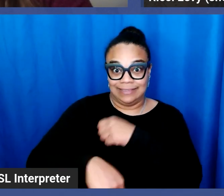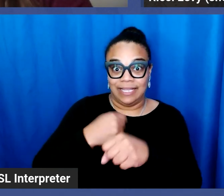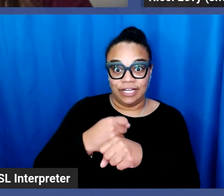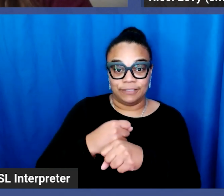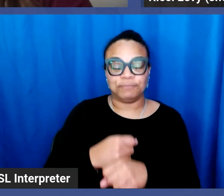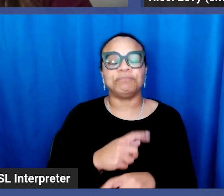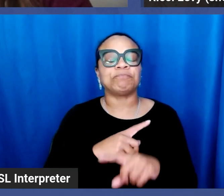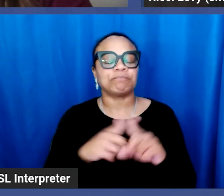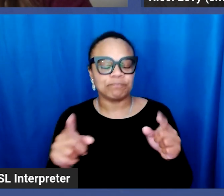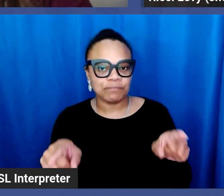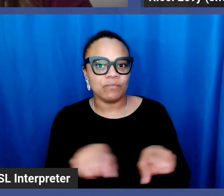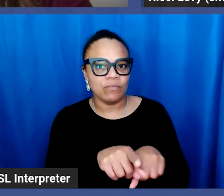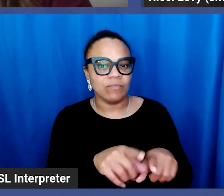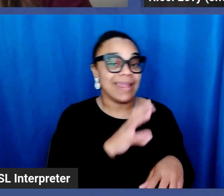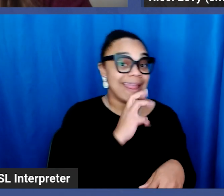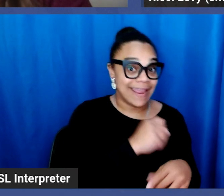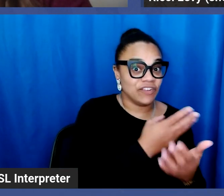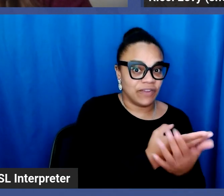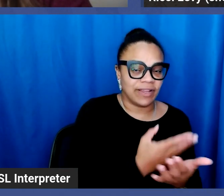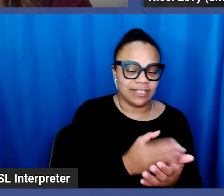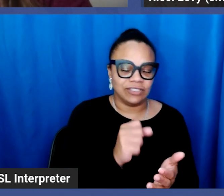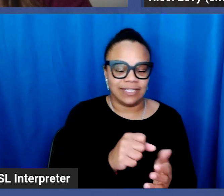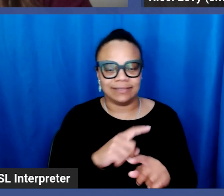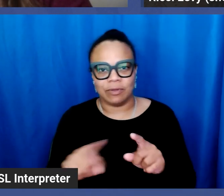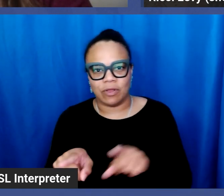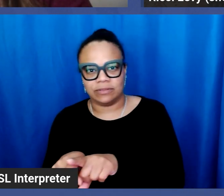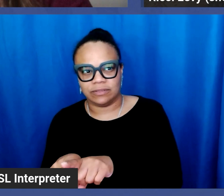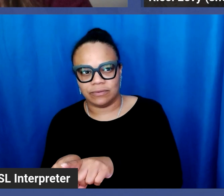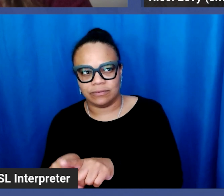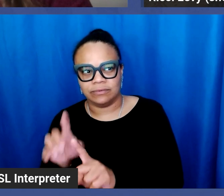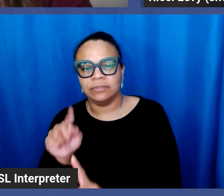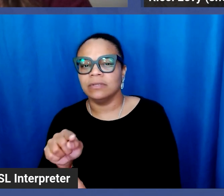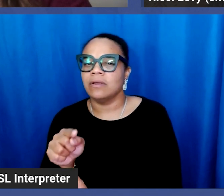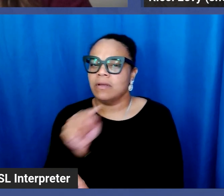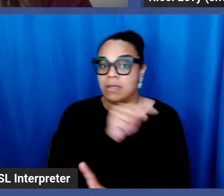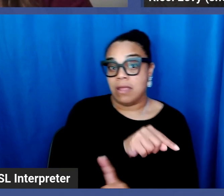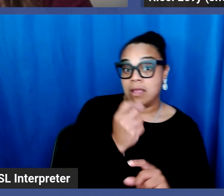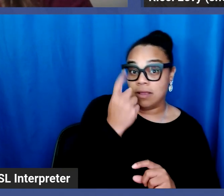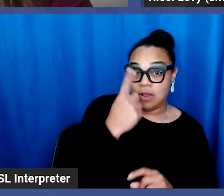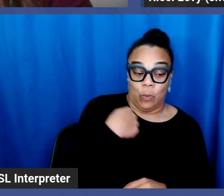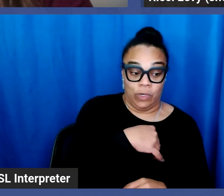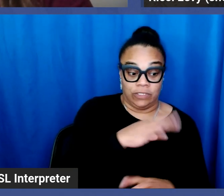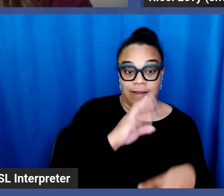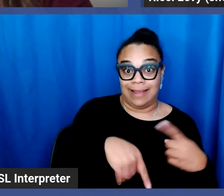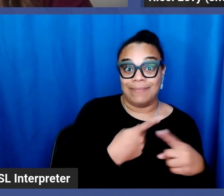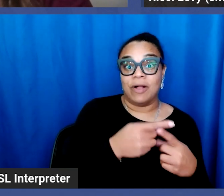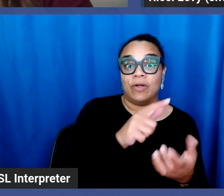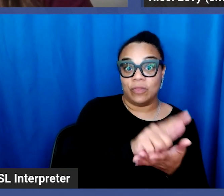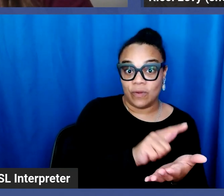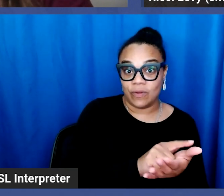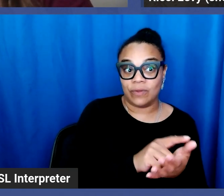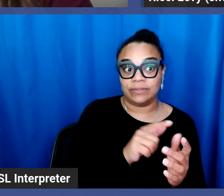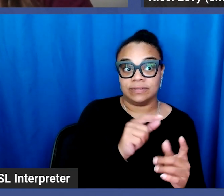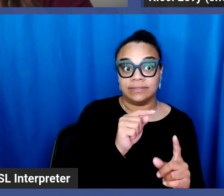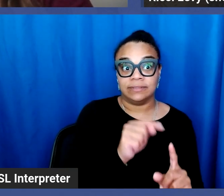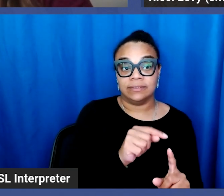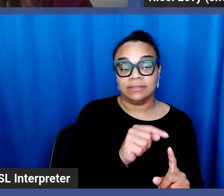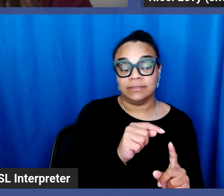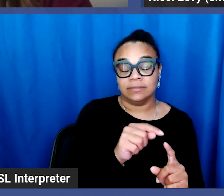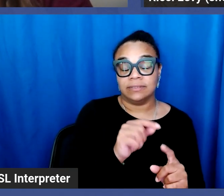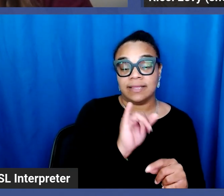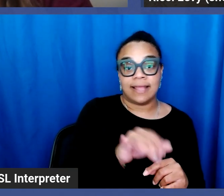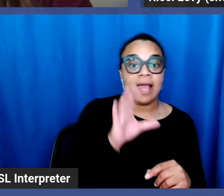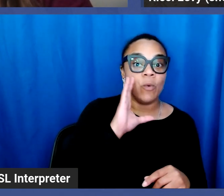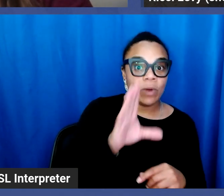age verification, which when we talk about age verification, we're talking specifically about legislation that